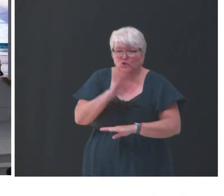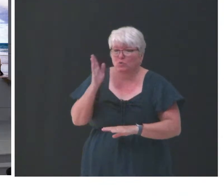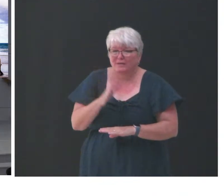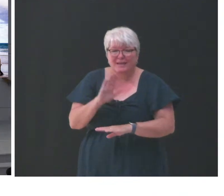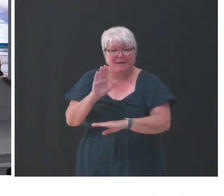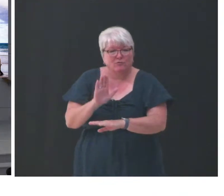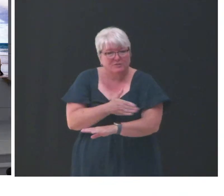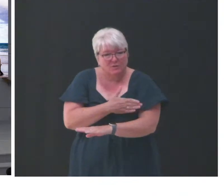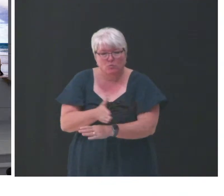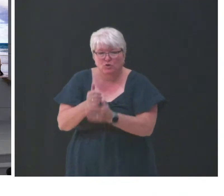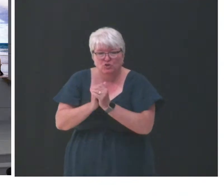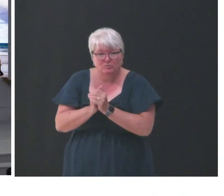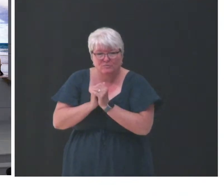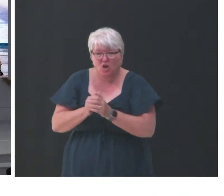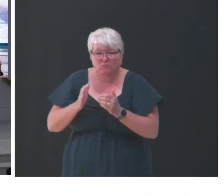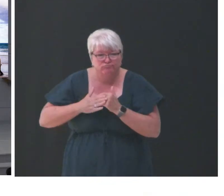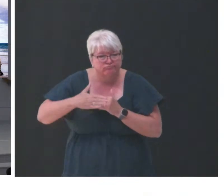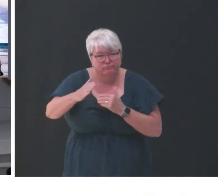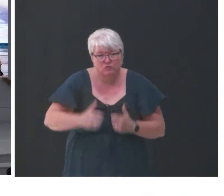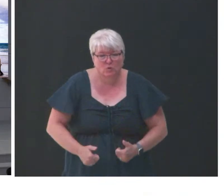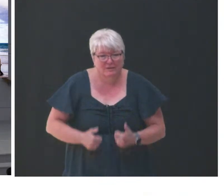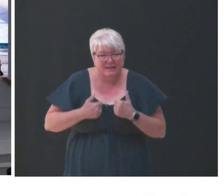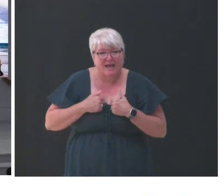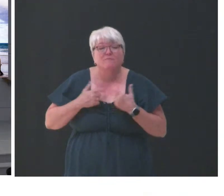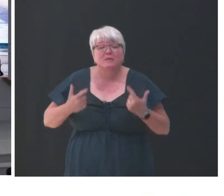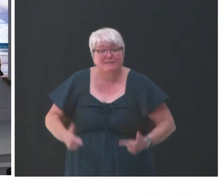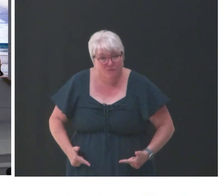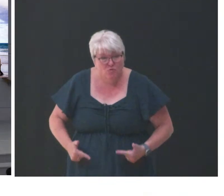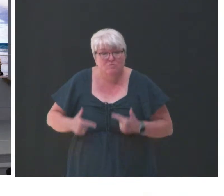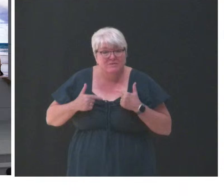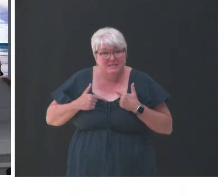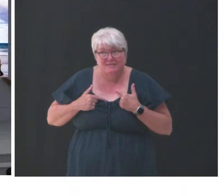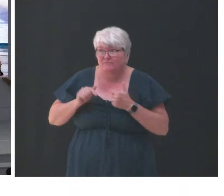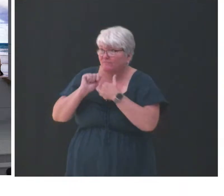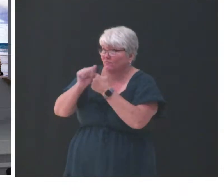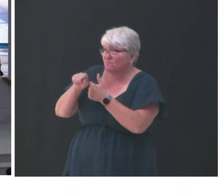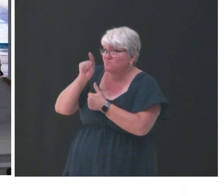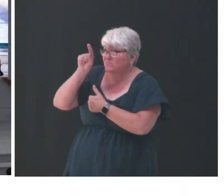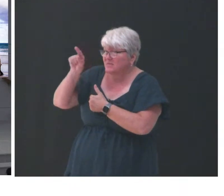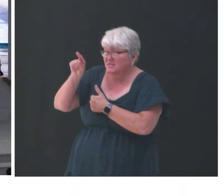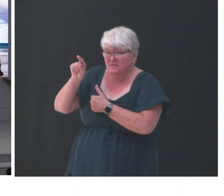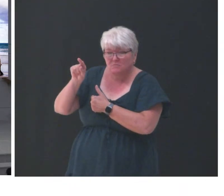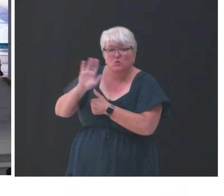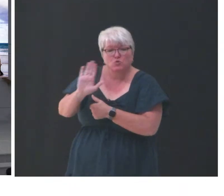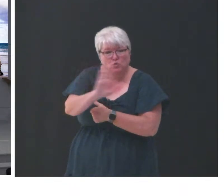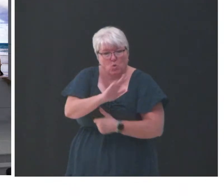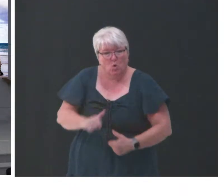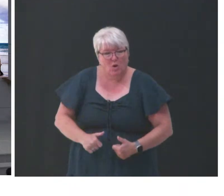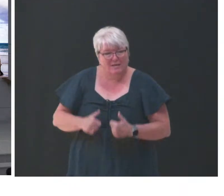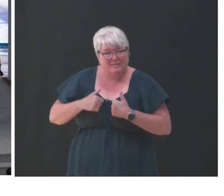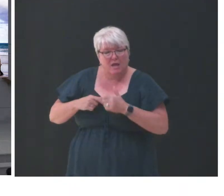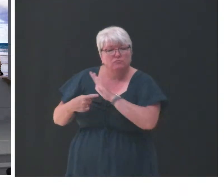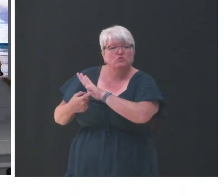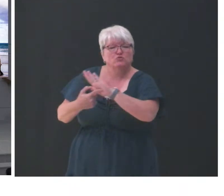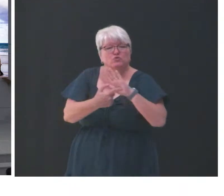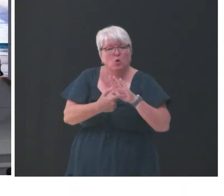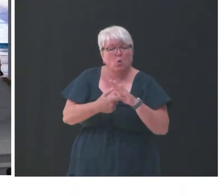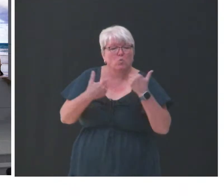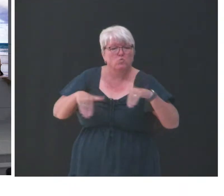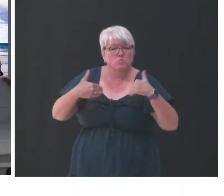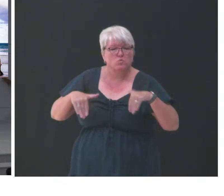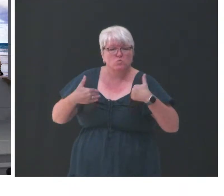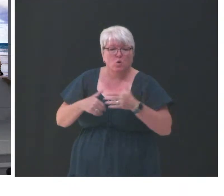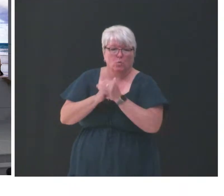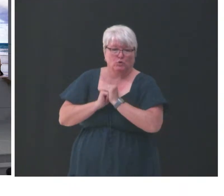song again the rest of your life. But if you live how you're supposed to live, your life is more valuable than 1,000 worship